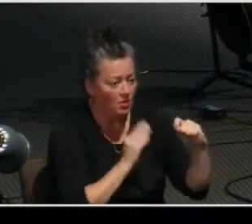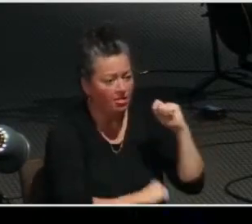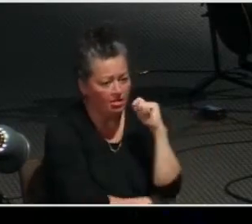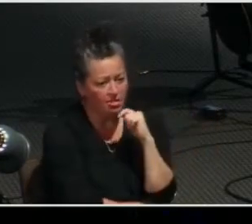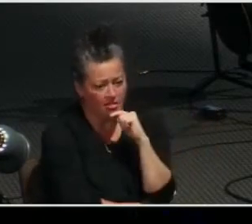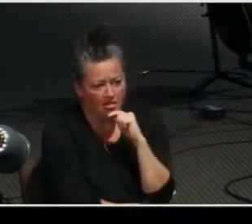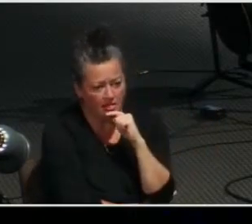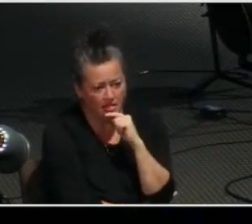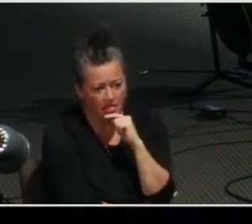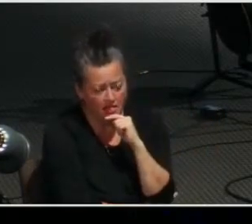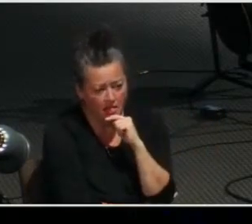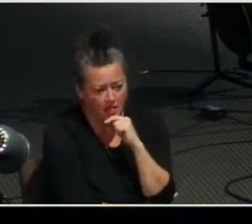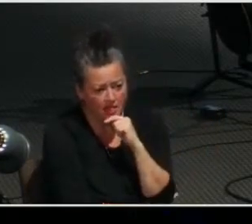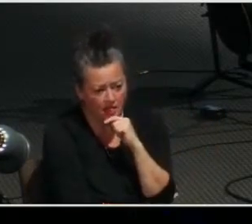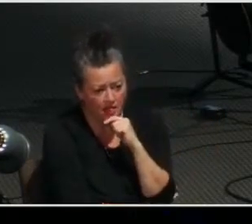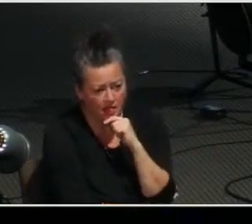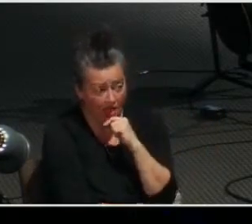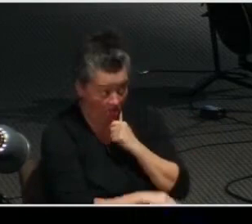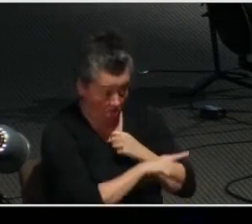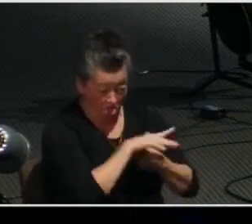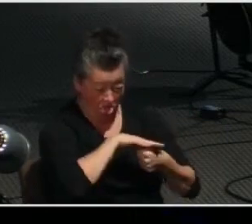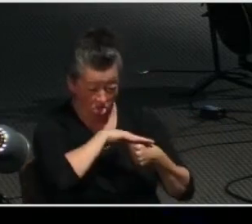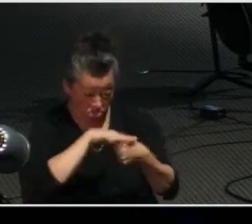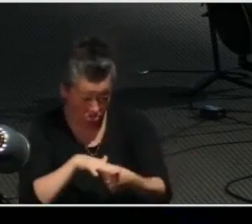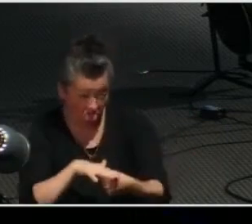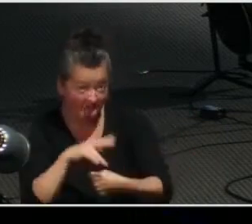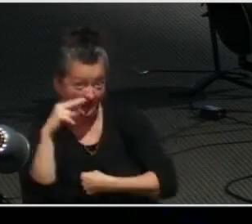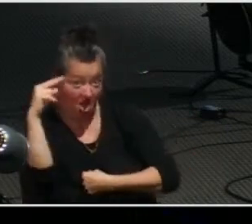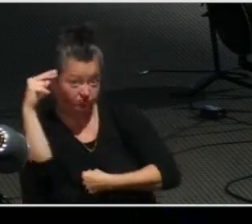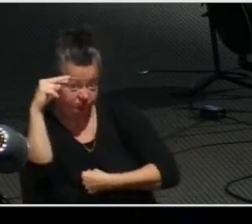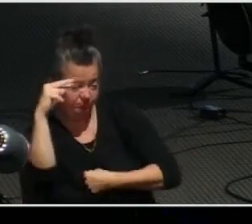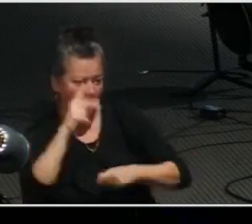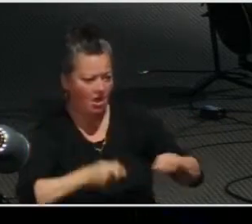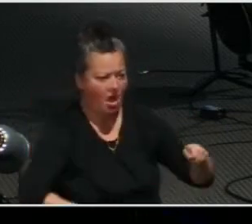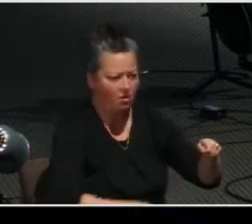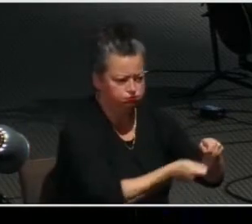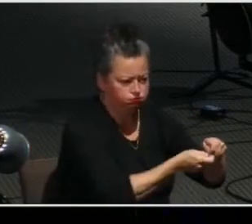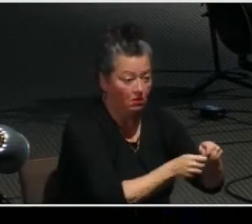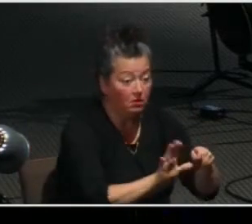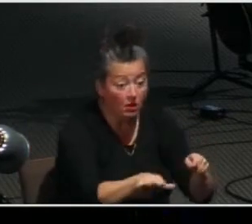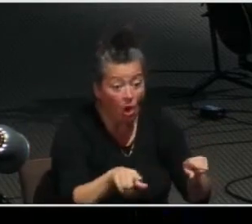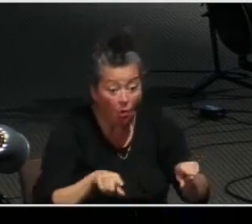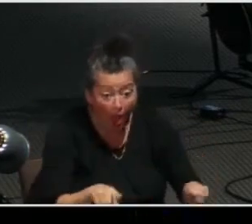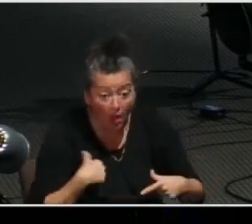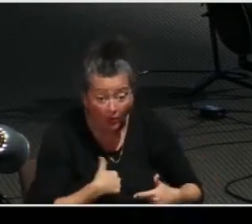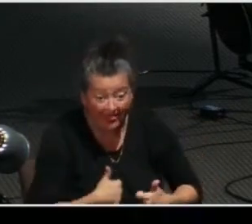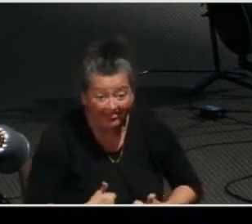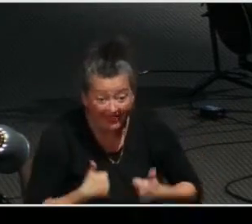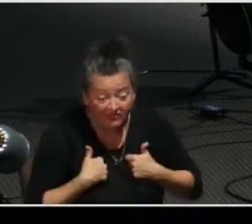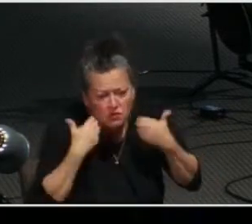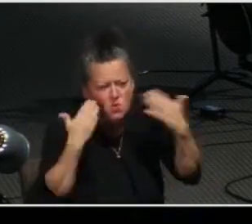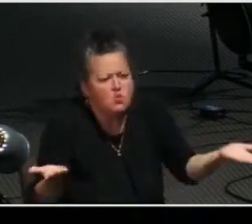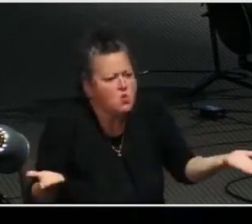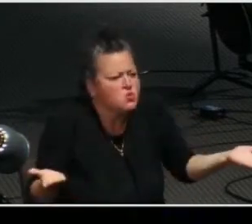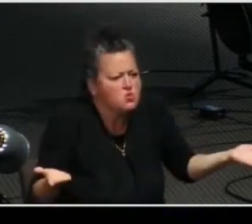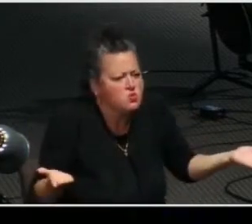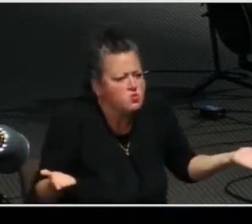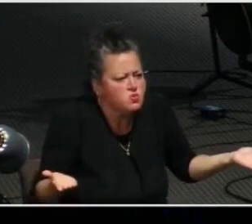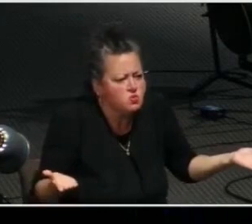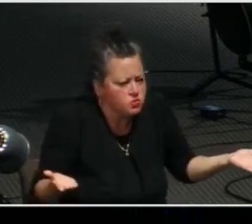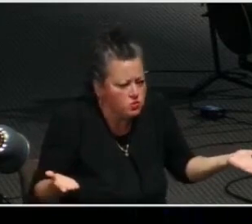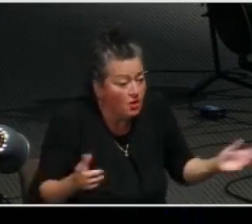others. And this will happen sometimes in this life, but certainly on the day of the